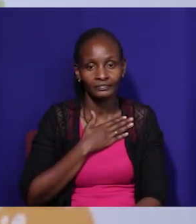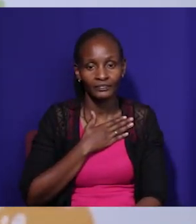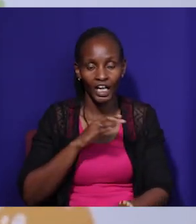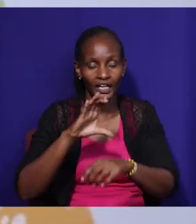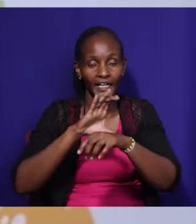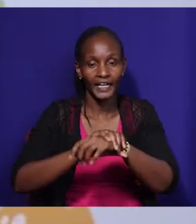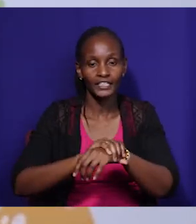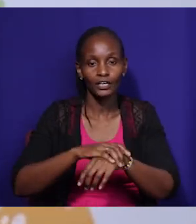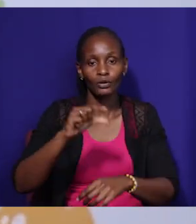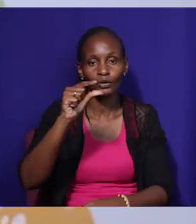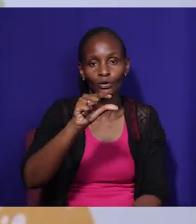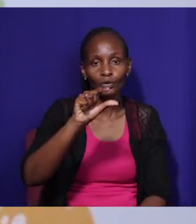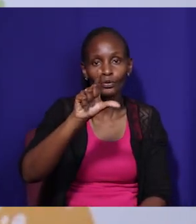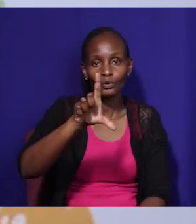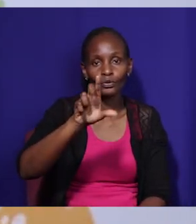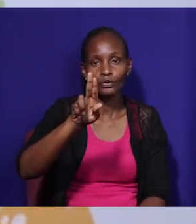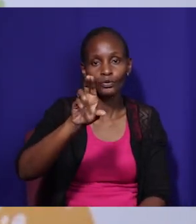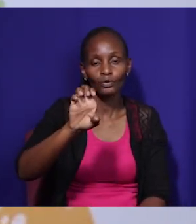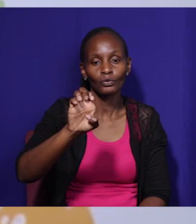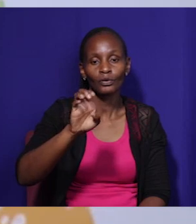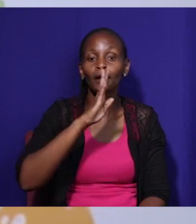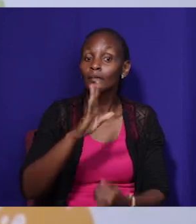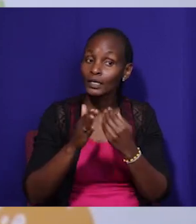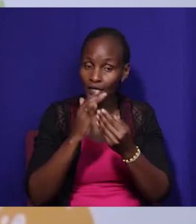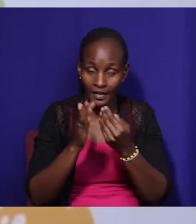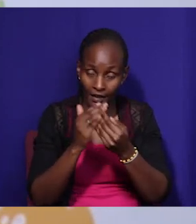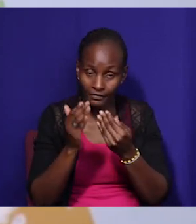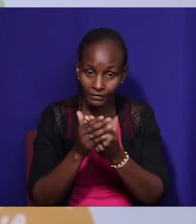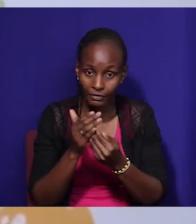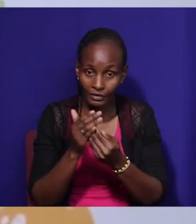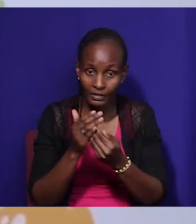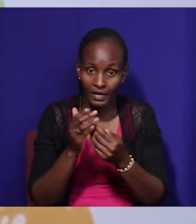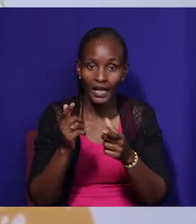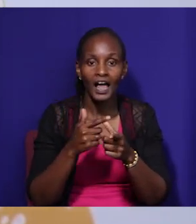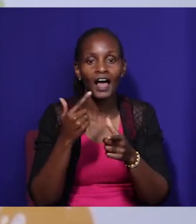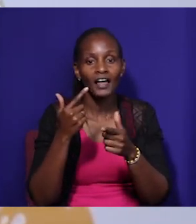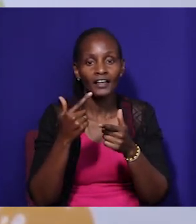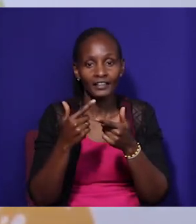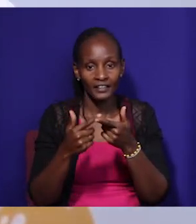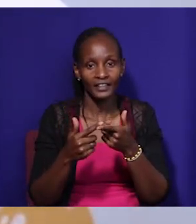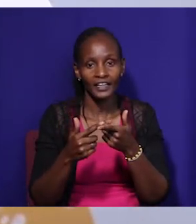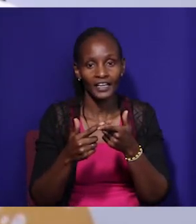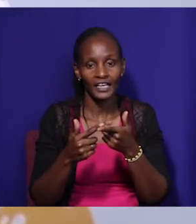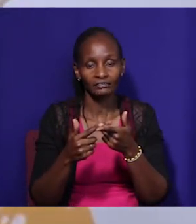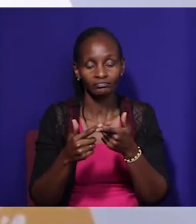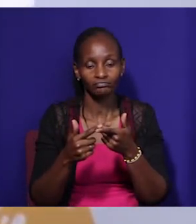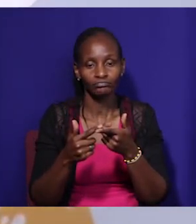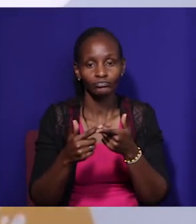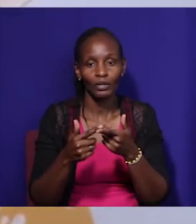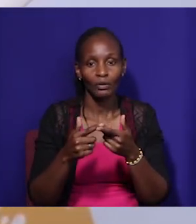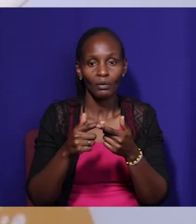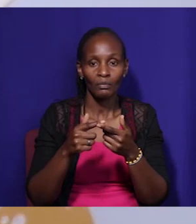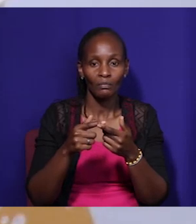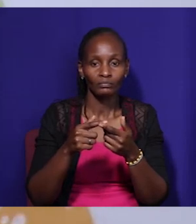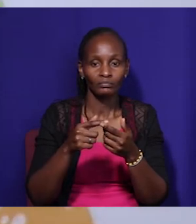glue, use it carefully, no wastage, and put that glue in the middle part. You